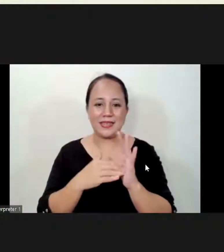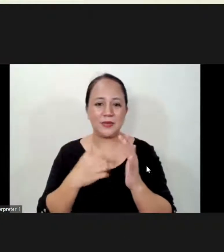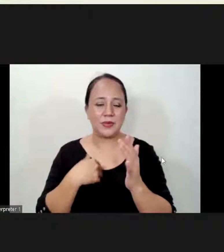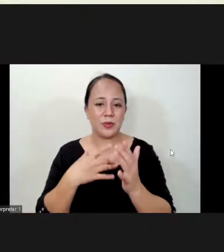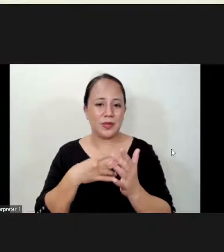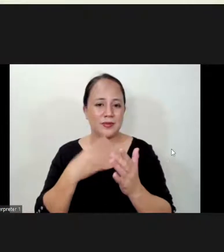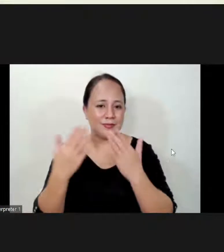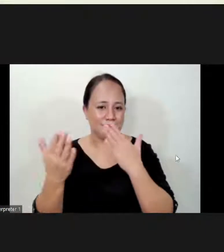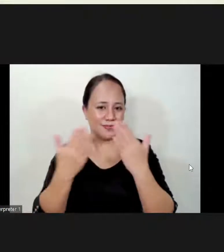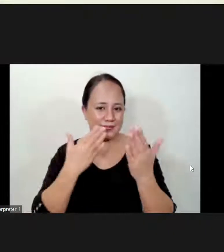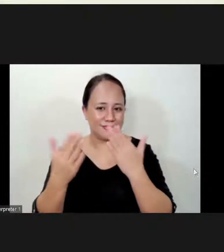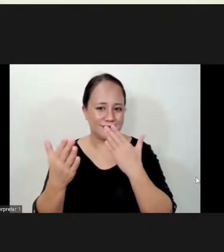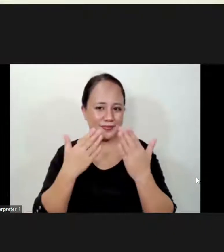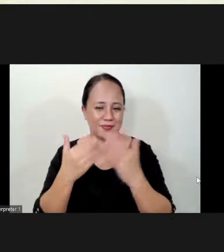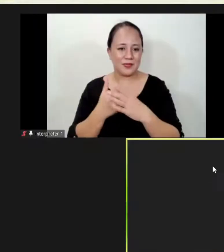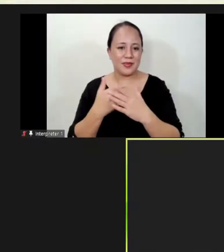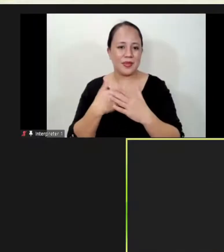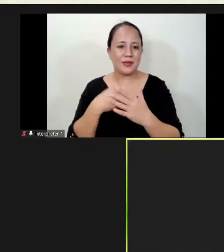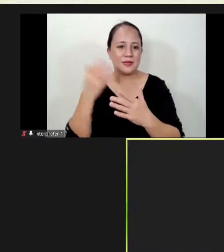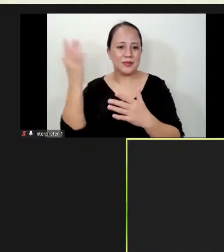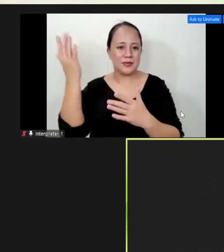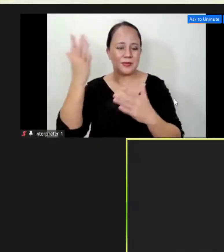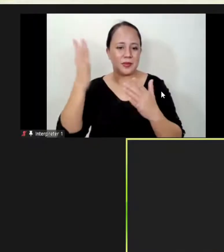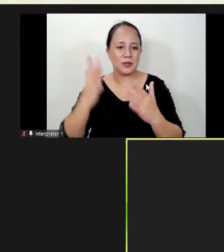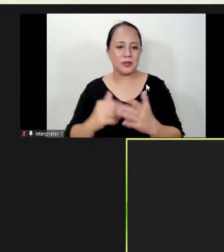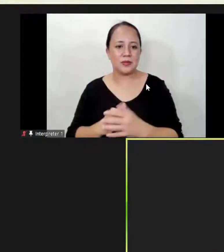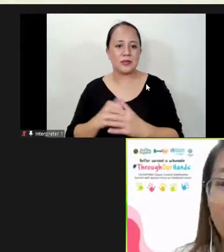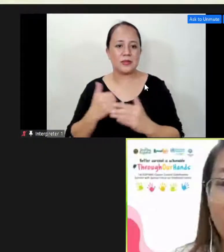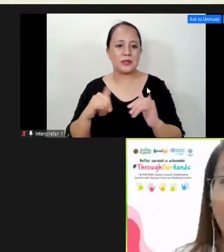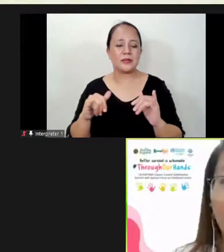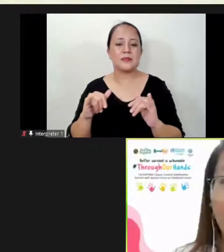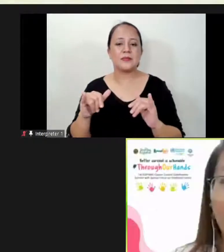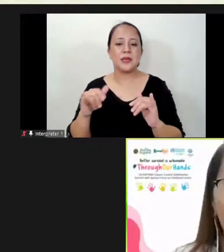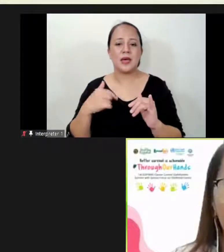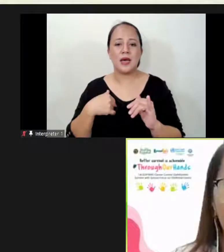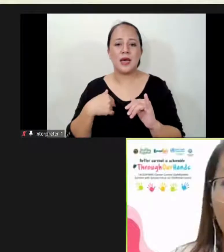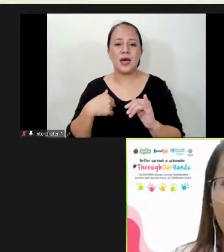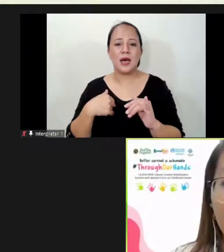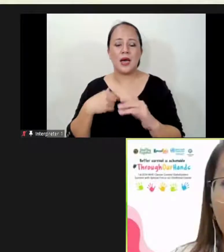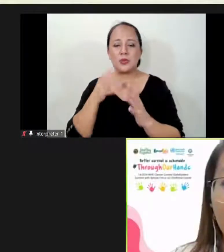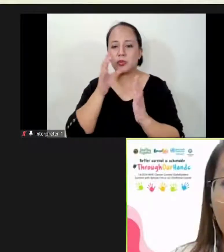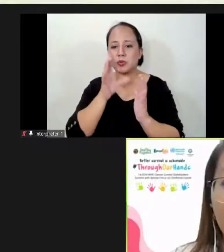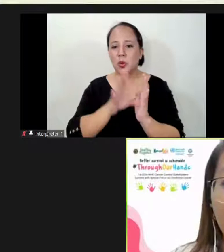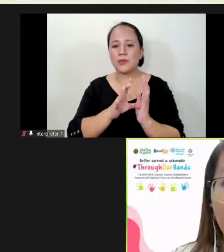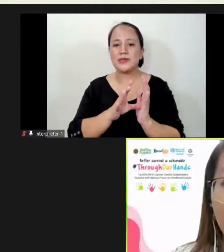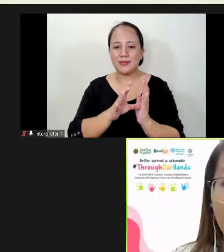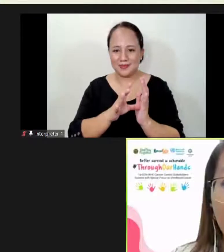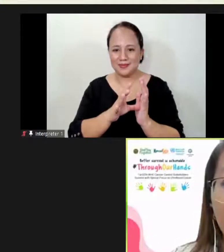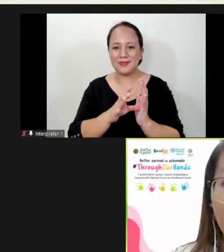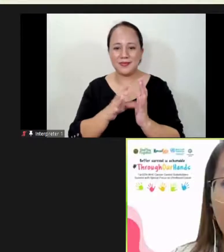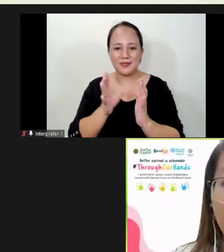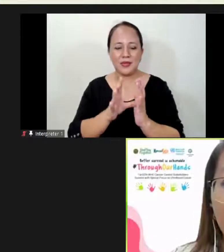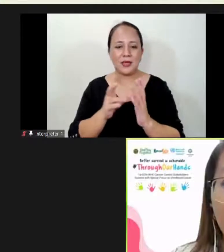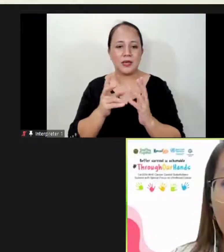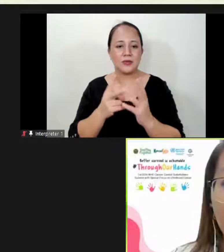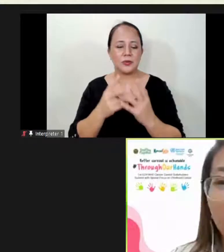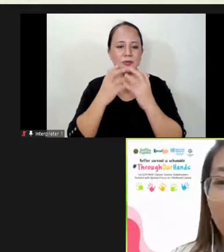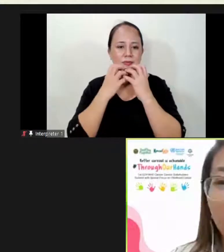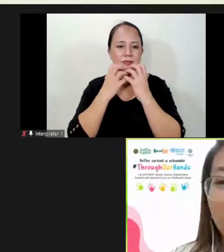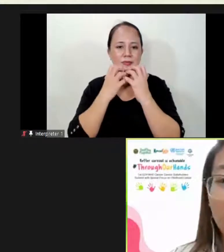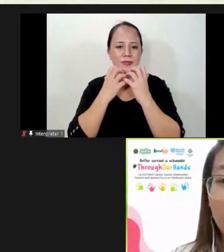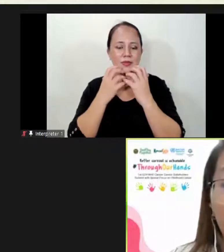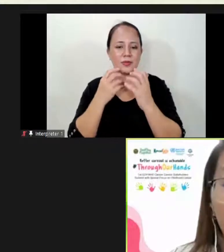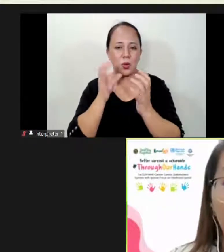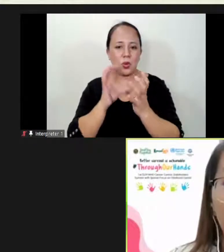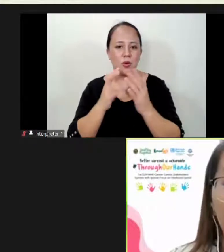to thank again our speakers and also our commentators for their valuable